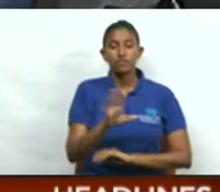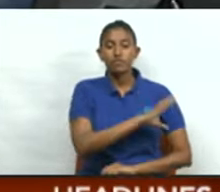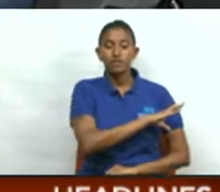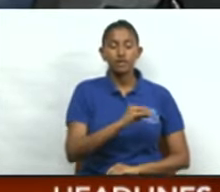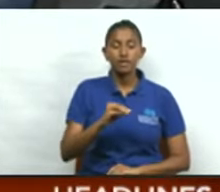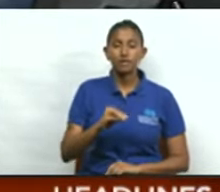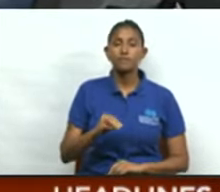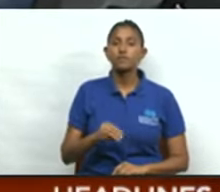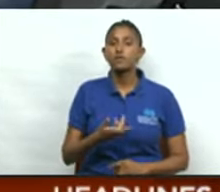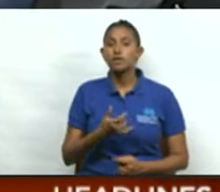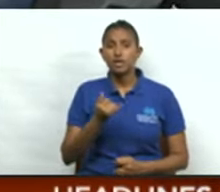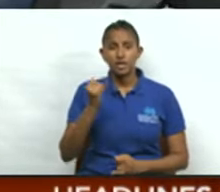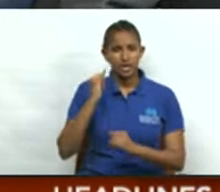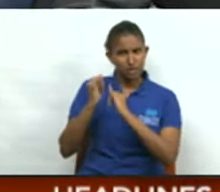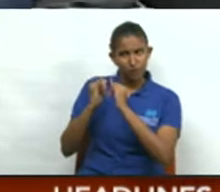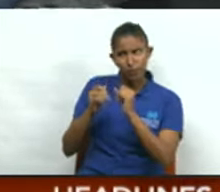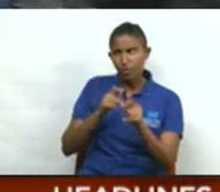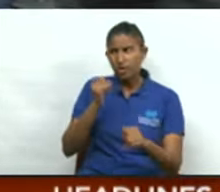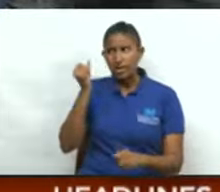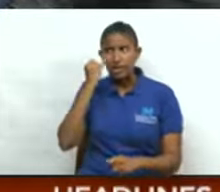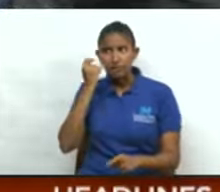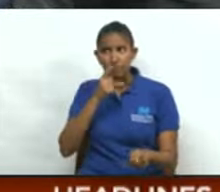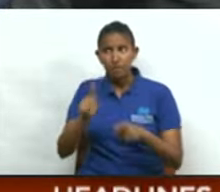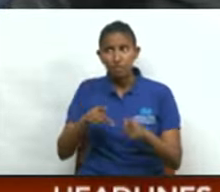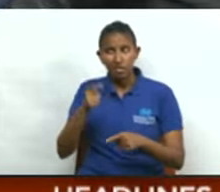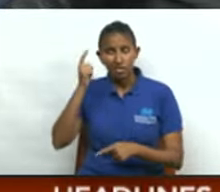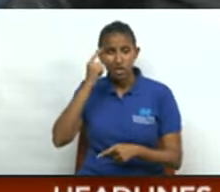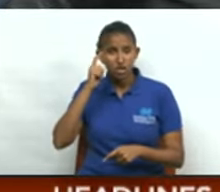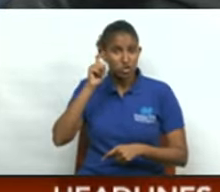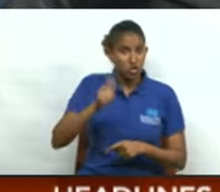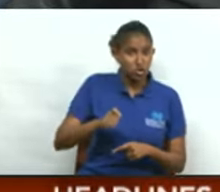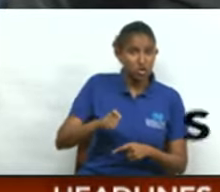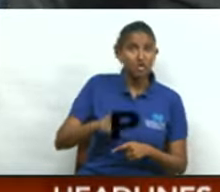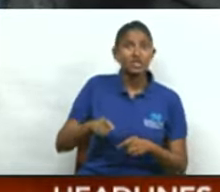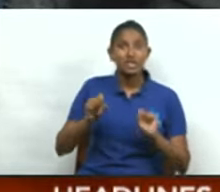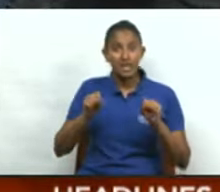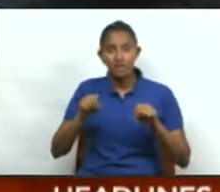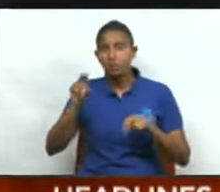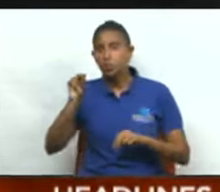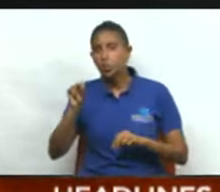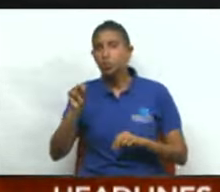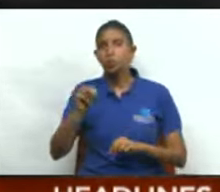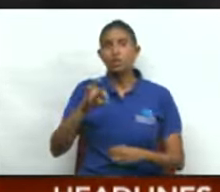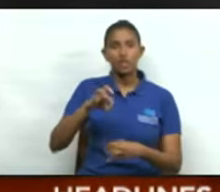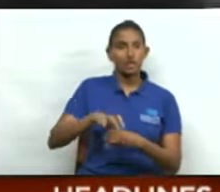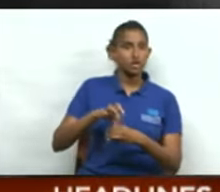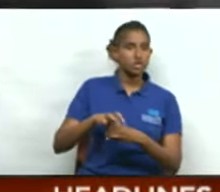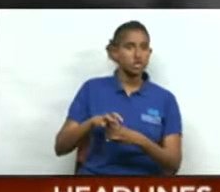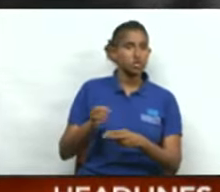its constitutional deadline in 2025. Here's tonight's People Say segment.